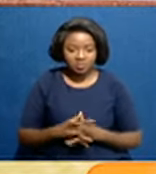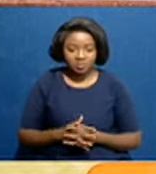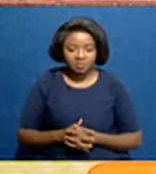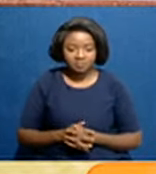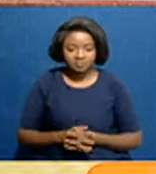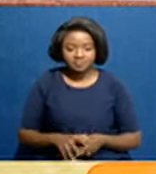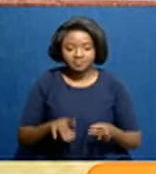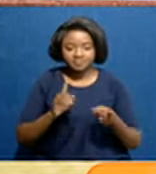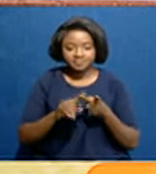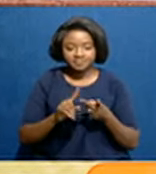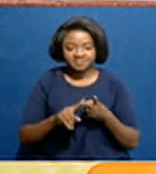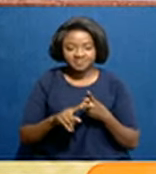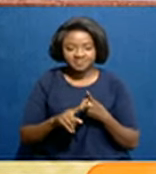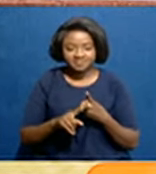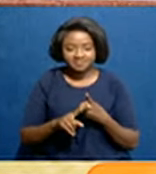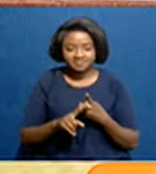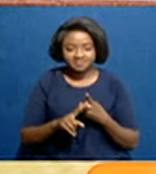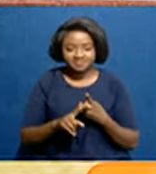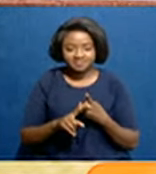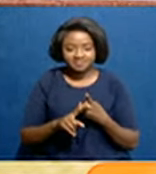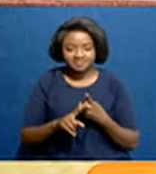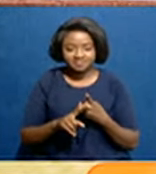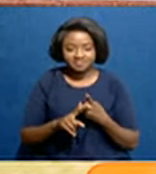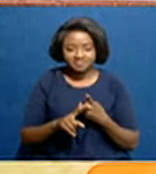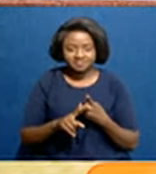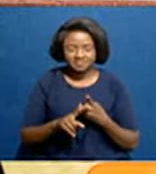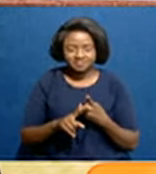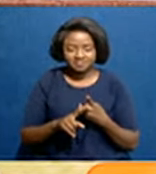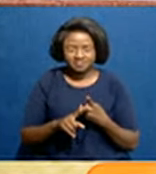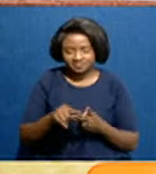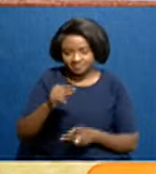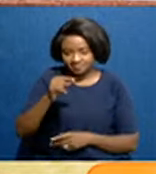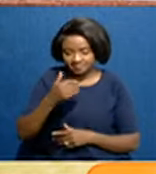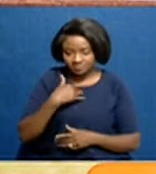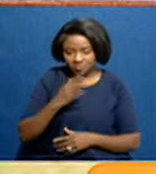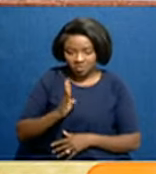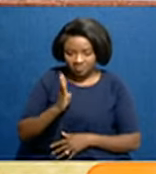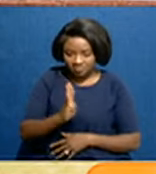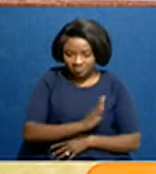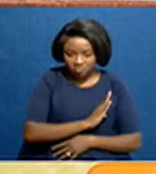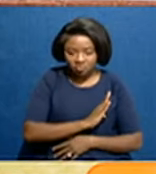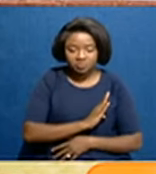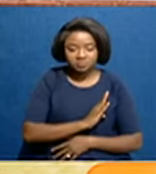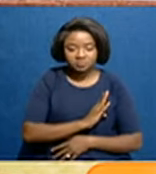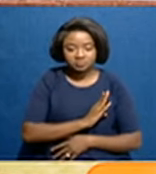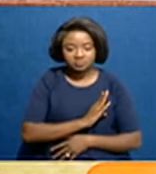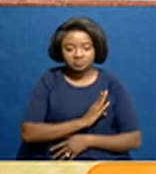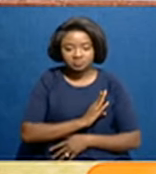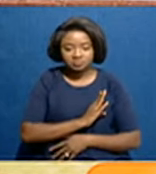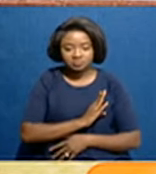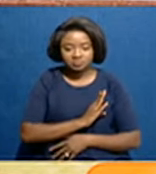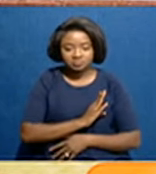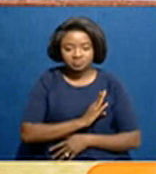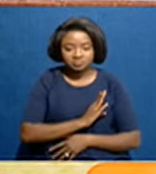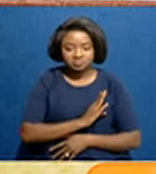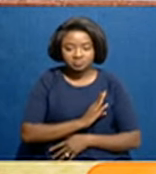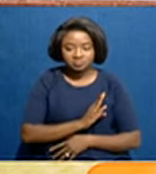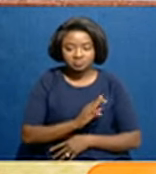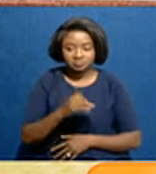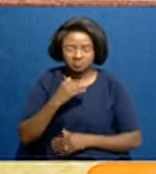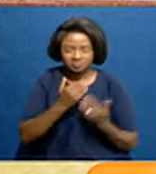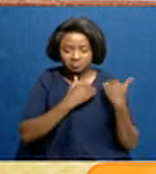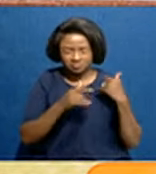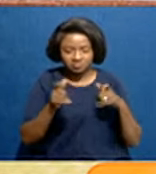two, obviously, there is a board that is going to be superintending over these